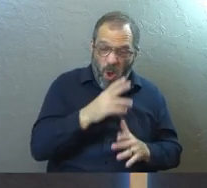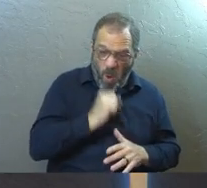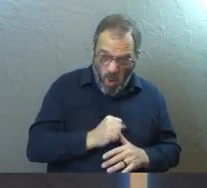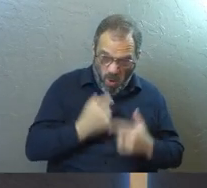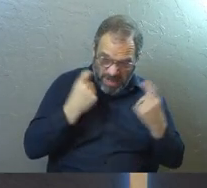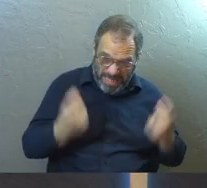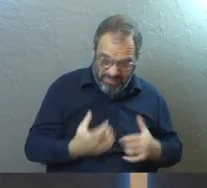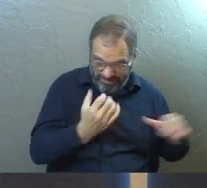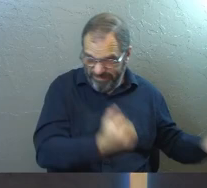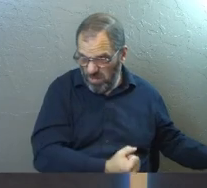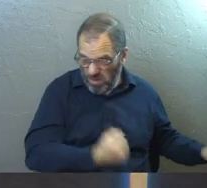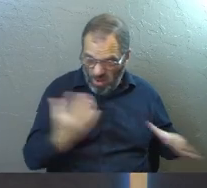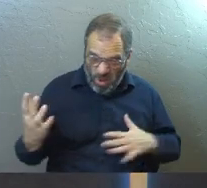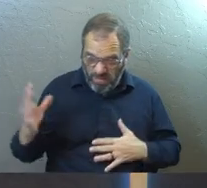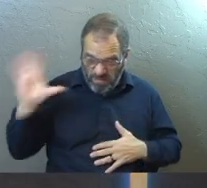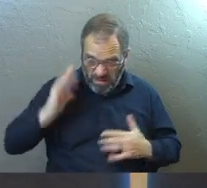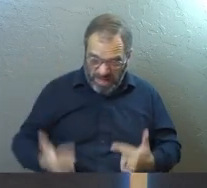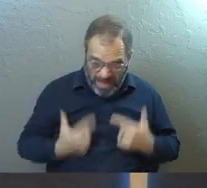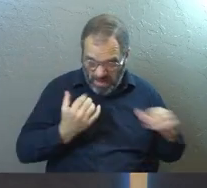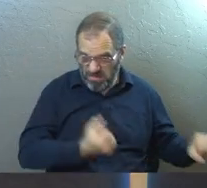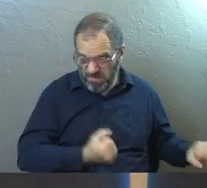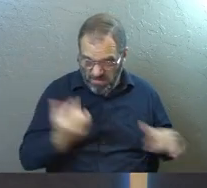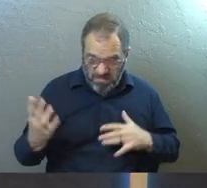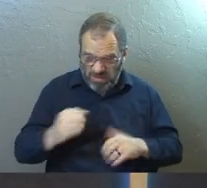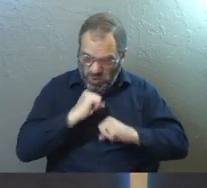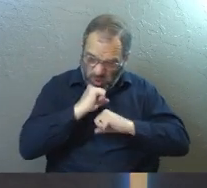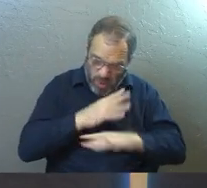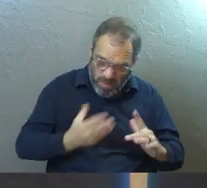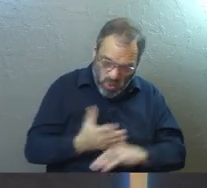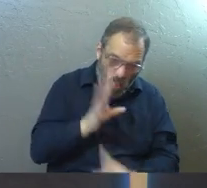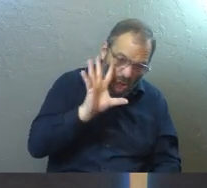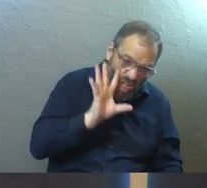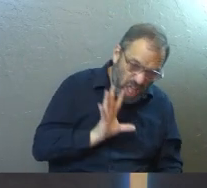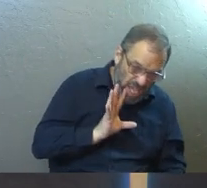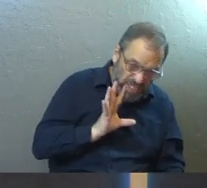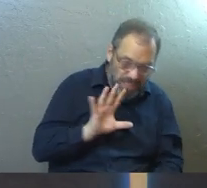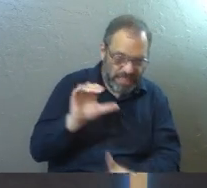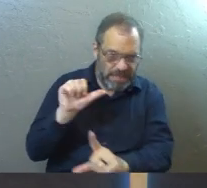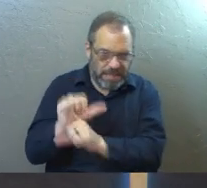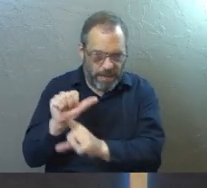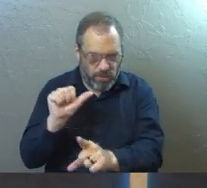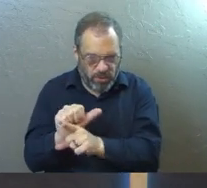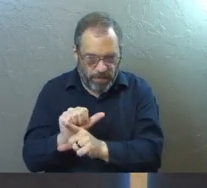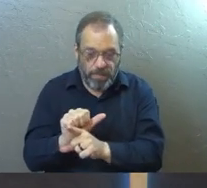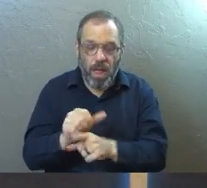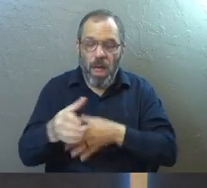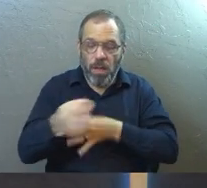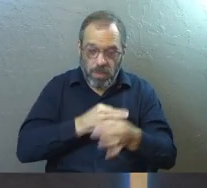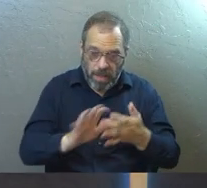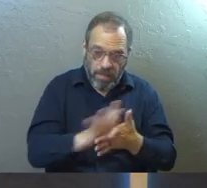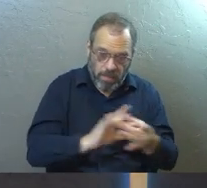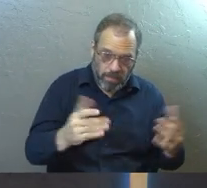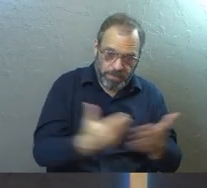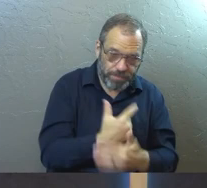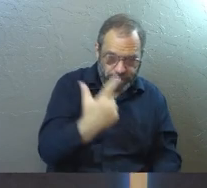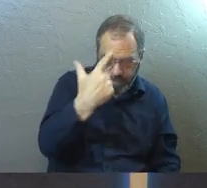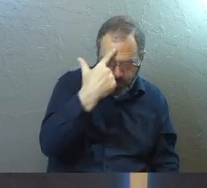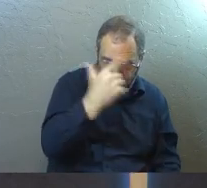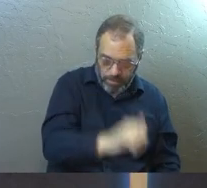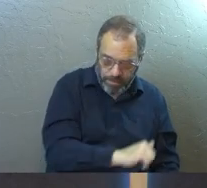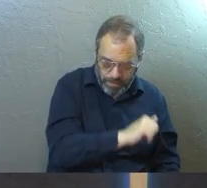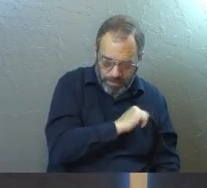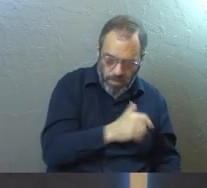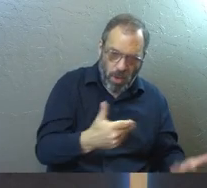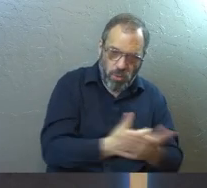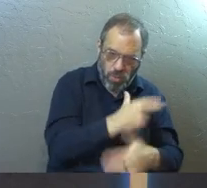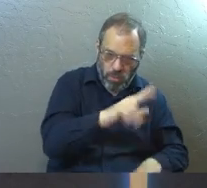old sinful nature and your former way of life, which is corrupted by lust and deception. Instead, let the Spirit renew your thoughts and attitudes, put